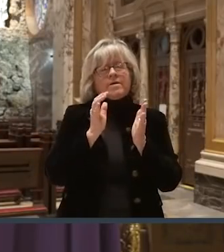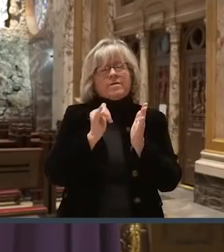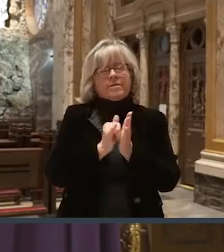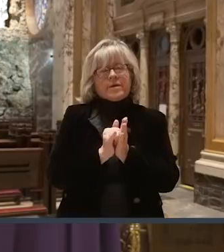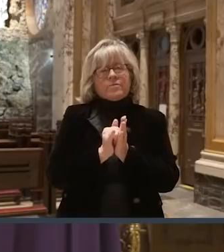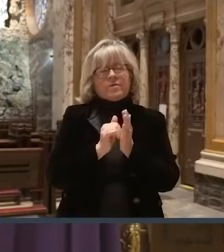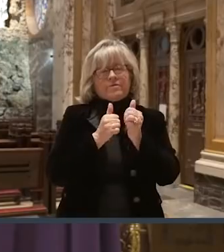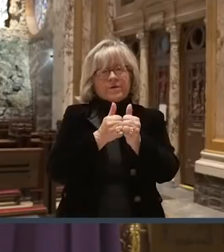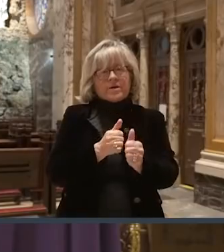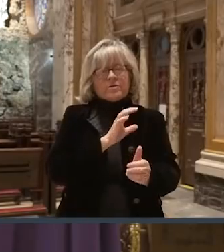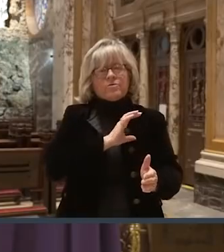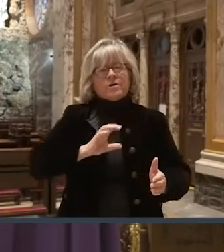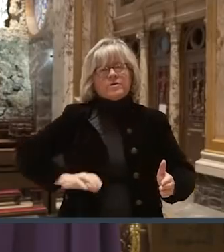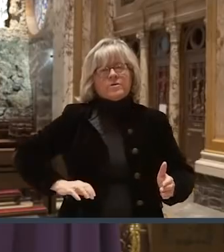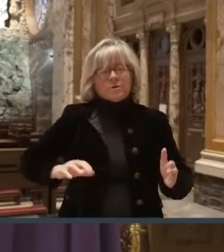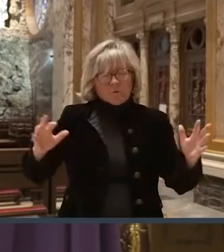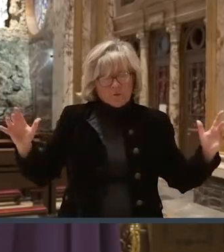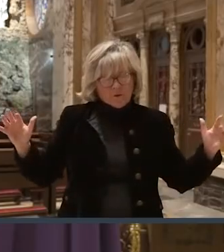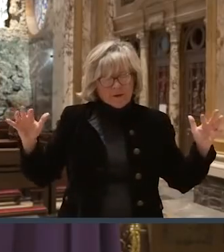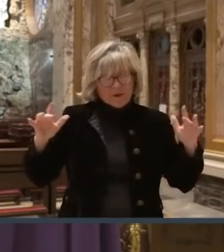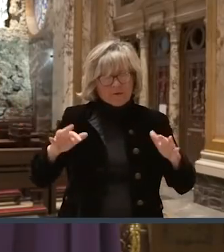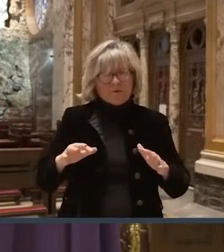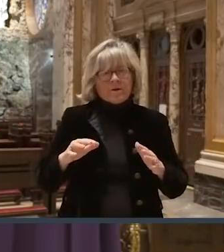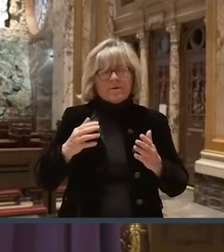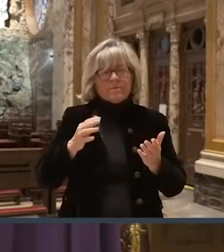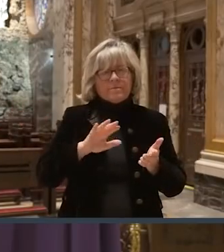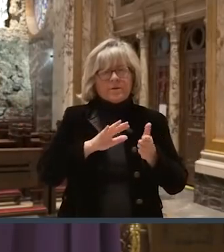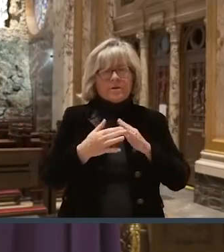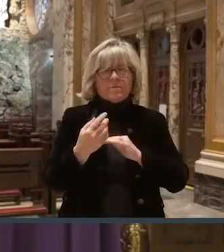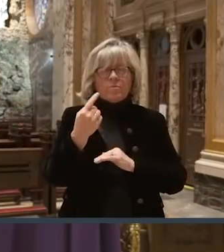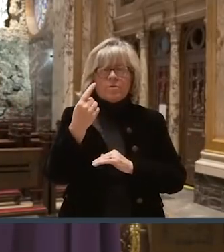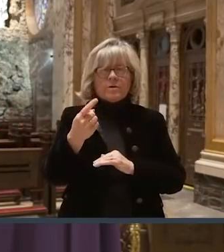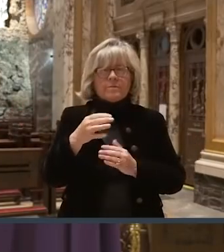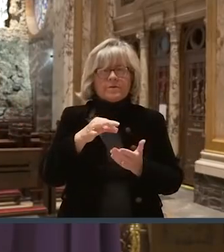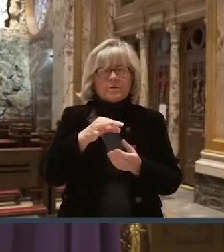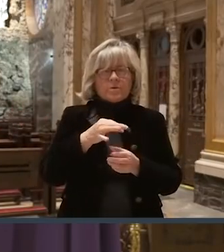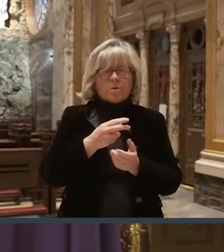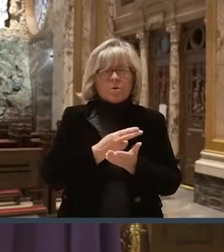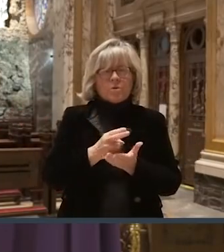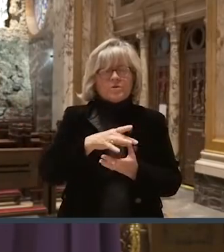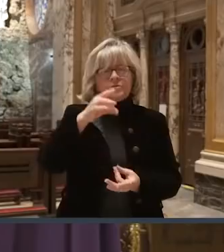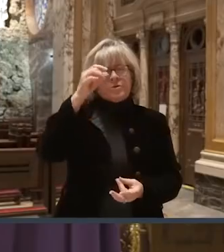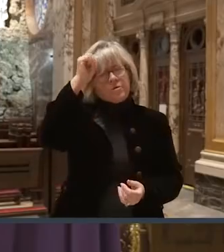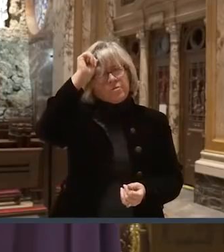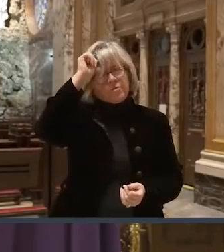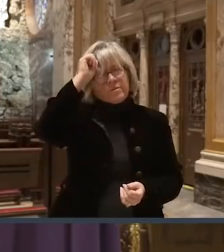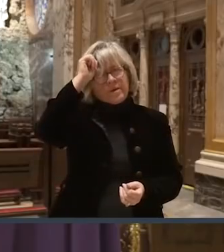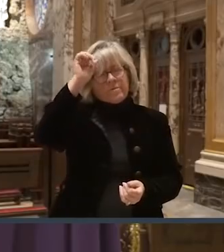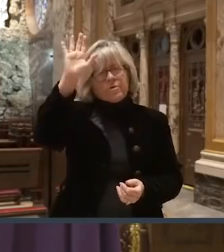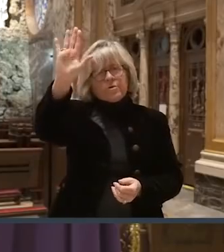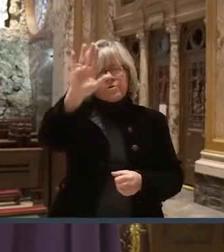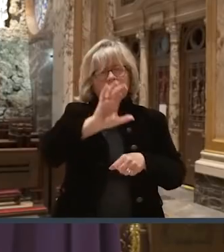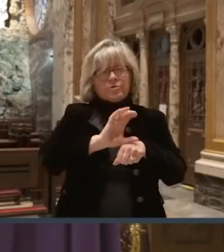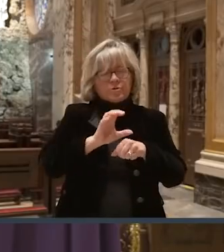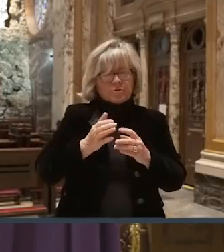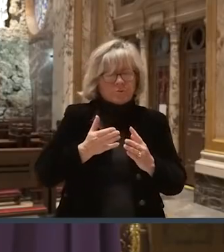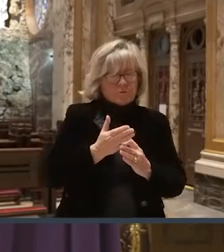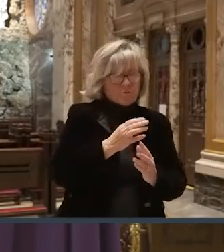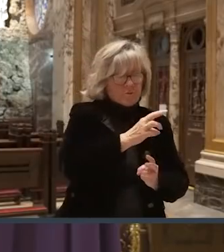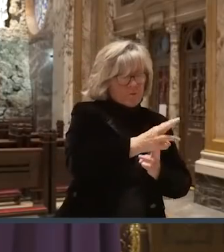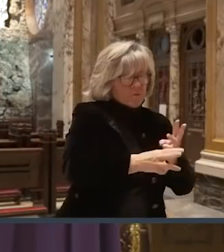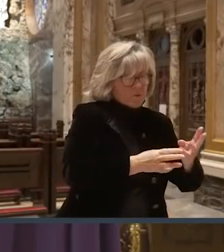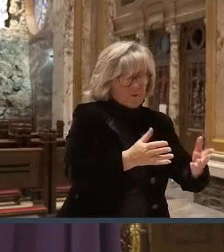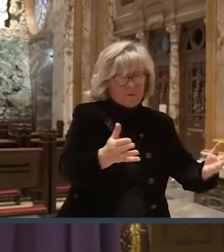of Christ, we may be gathered into one by the Holy Spirit. Remember, Lord, your church spread throughout the